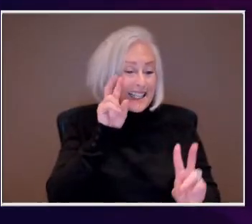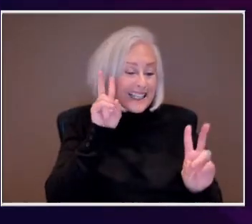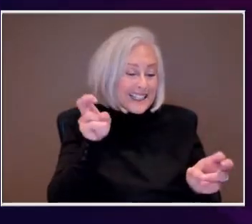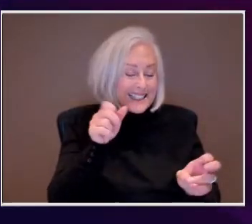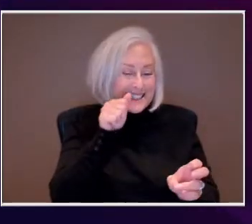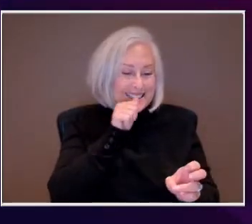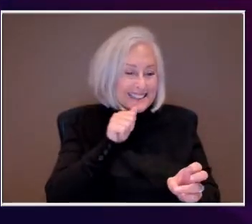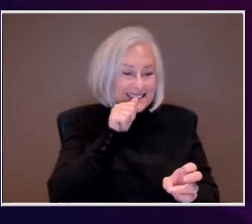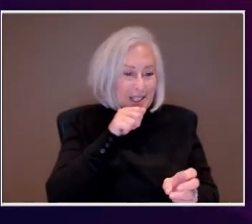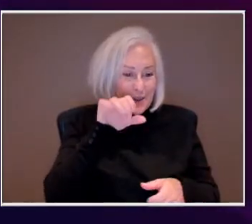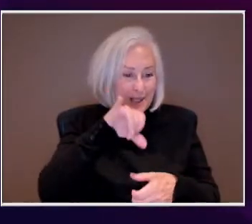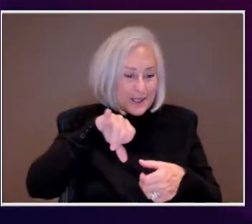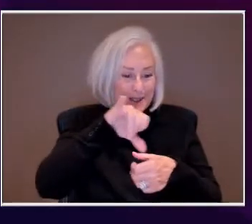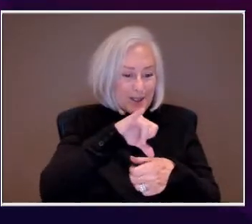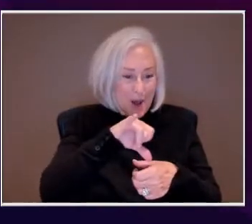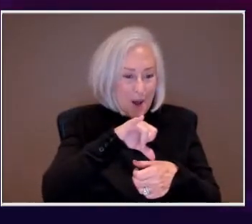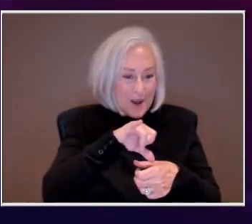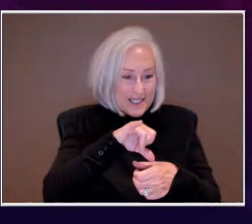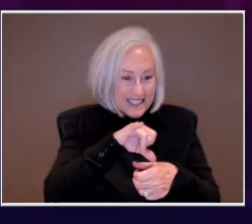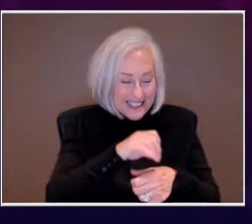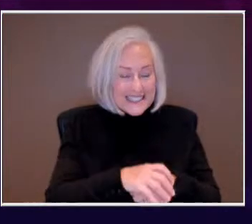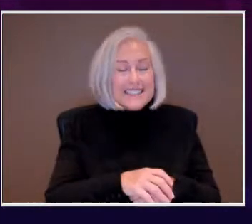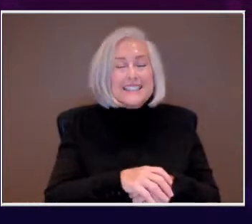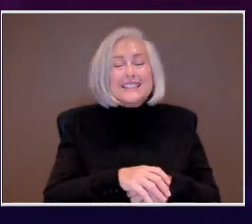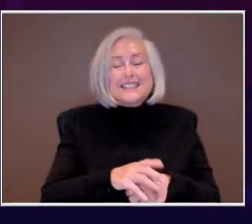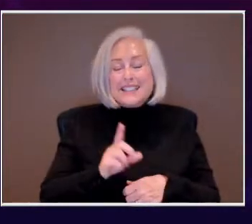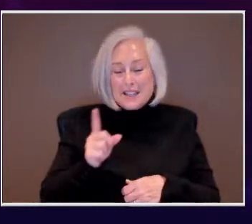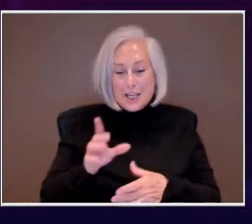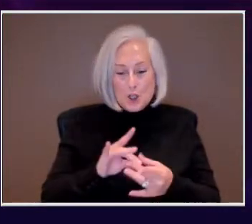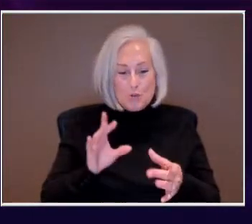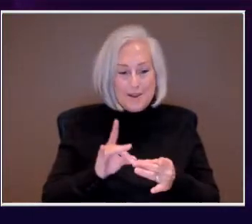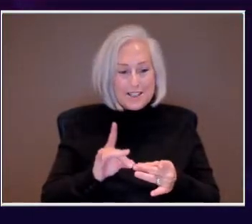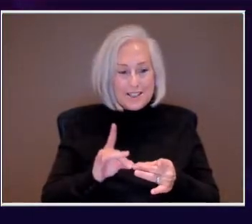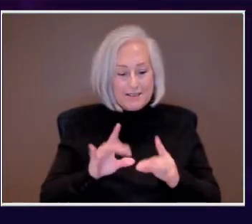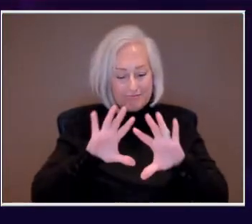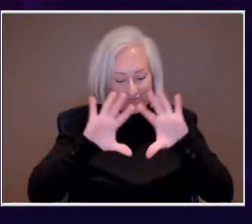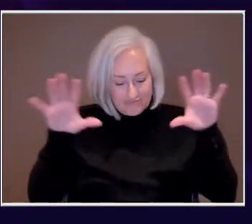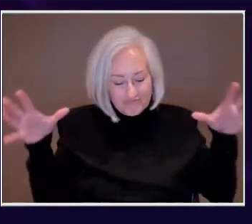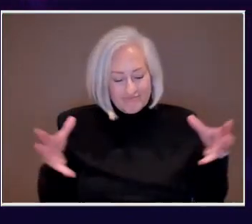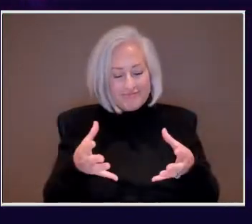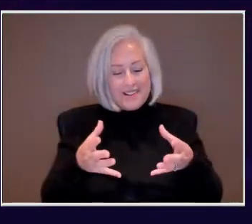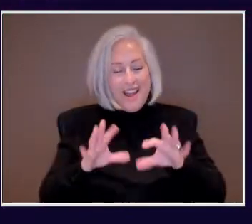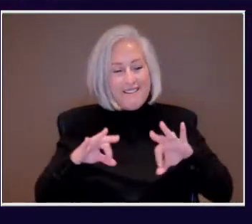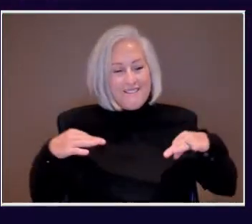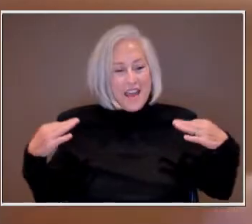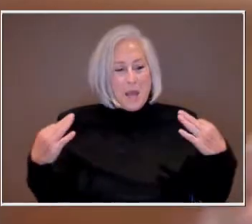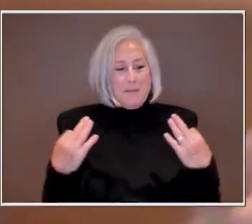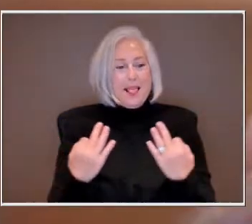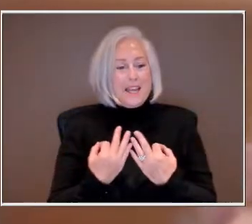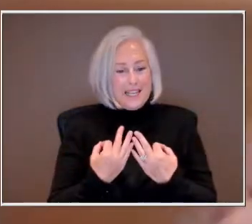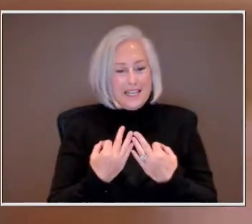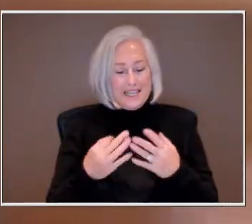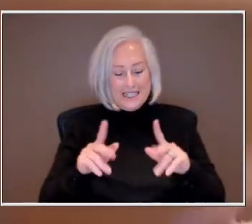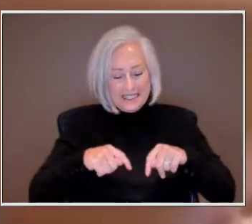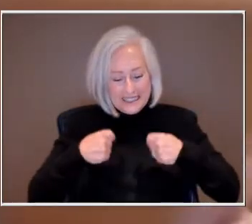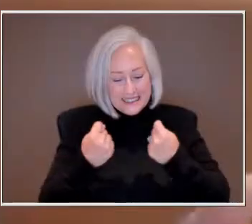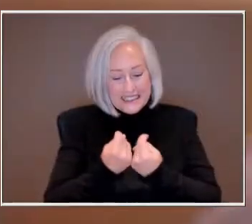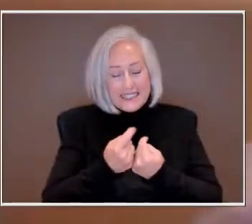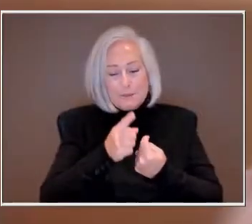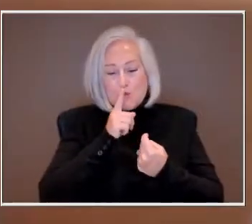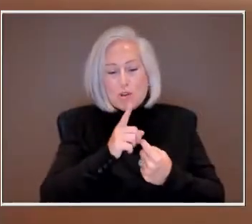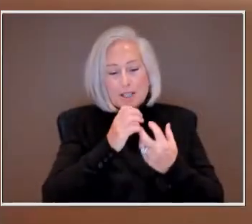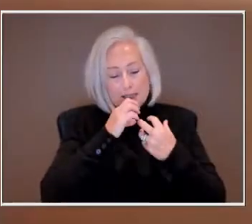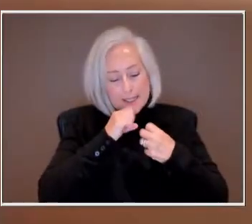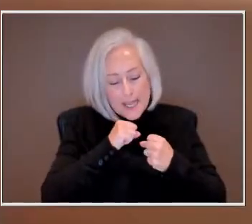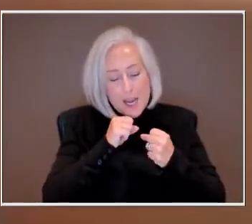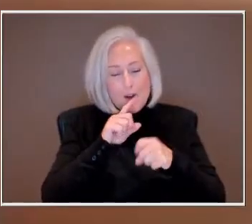that you kind of mentioned in the beginning, Alexis, is we're family. You know, we all, the team members really care about each other. We